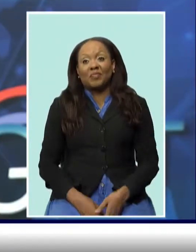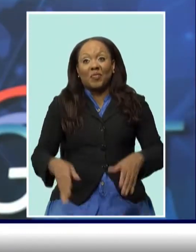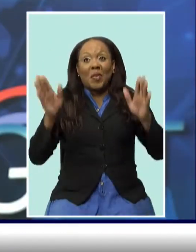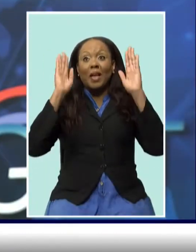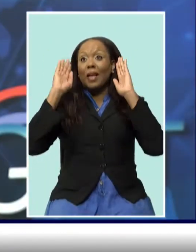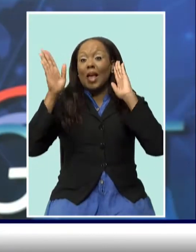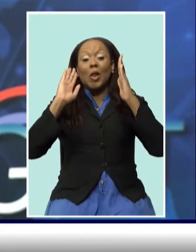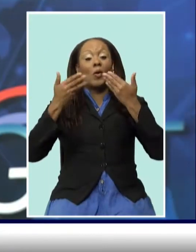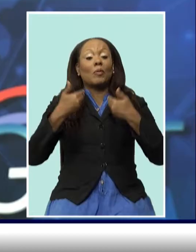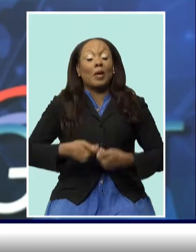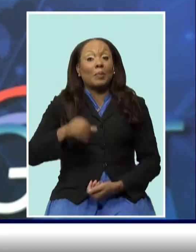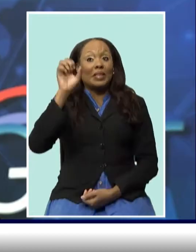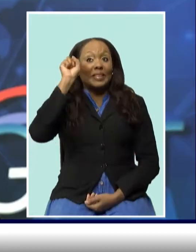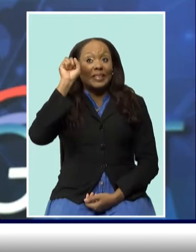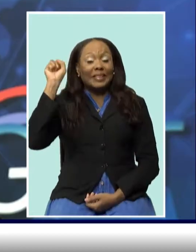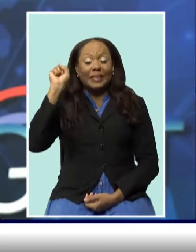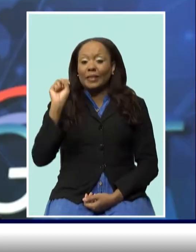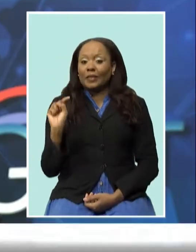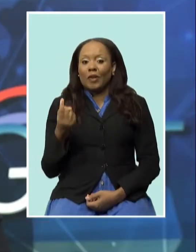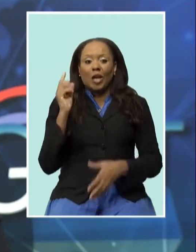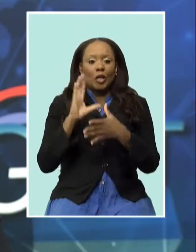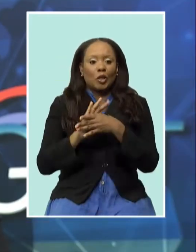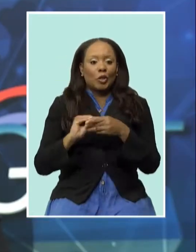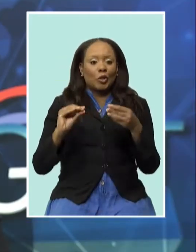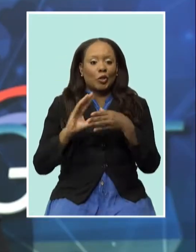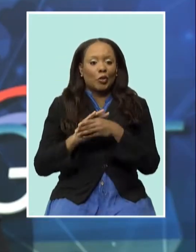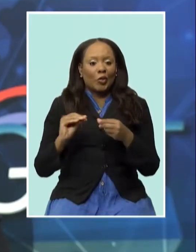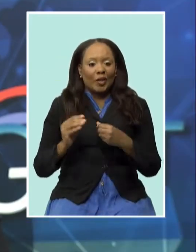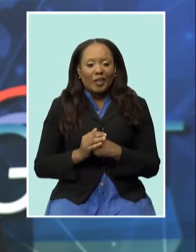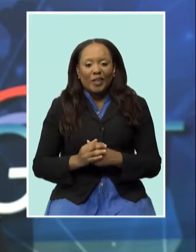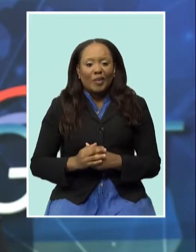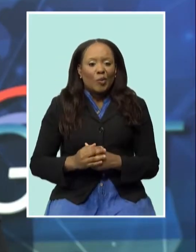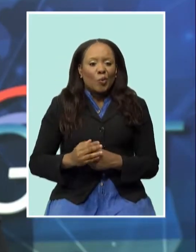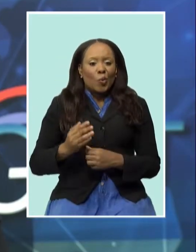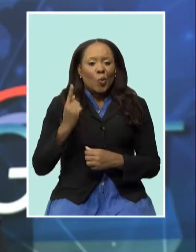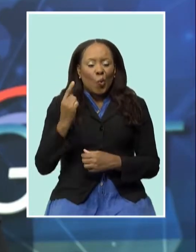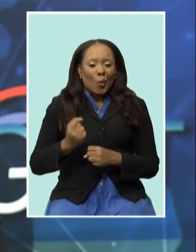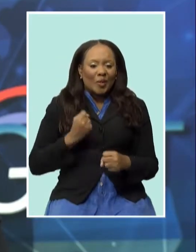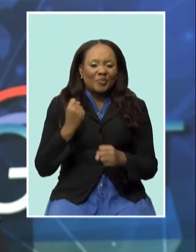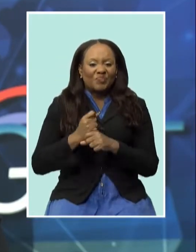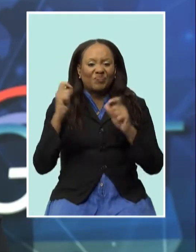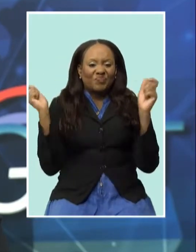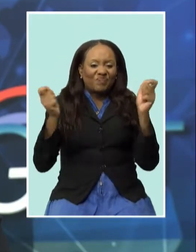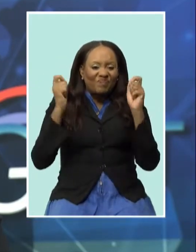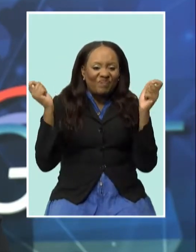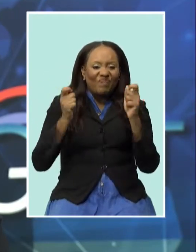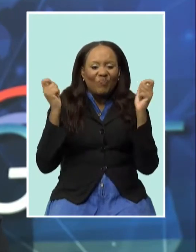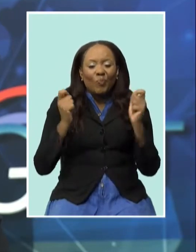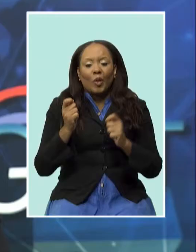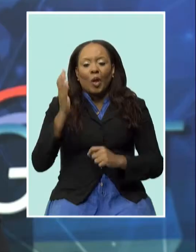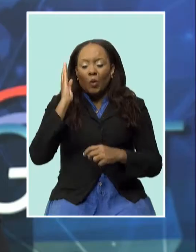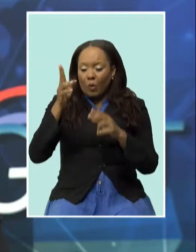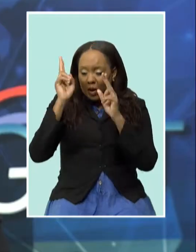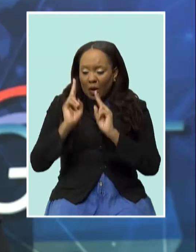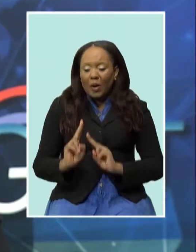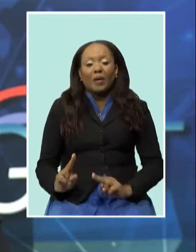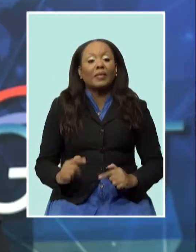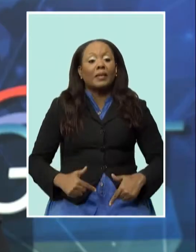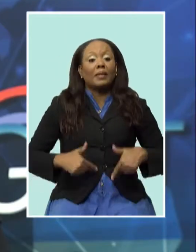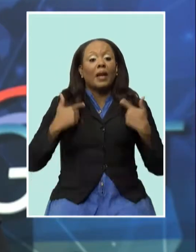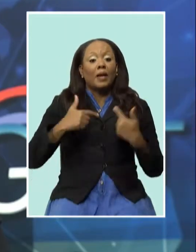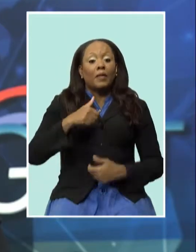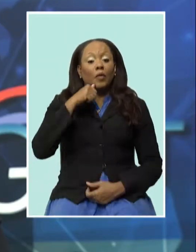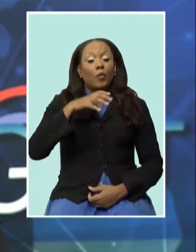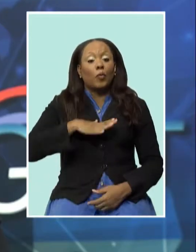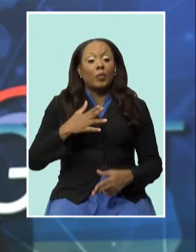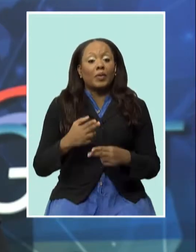Hello, I'm Shane Seeley. Our lead story tonight. A year of celebrations along with a number of memorials will all honor the life and